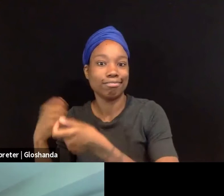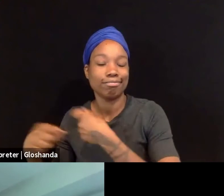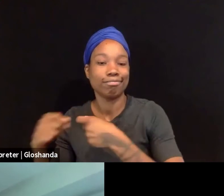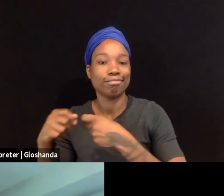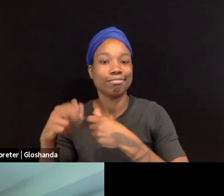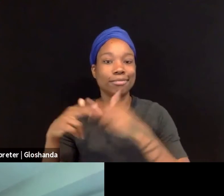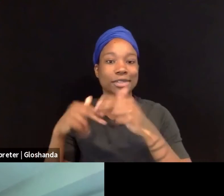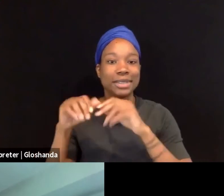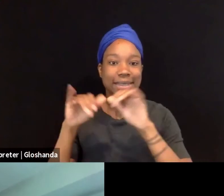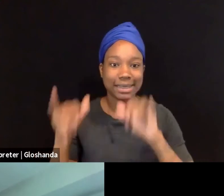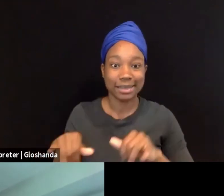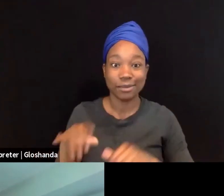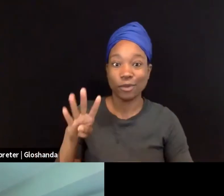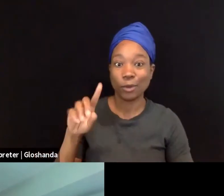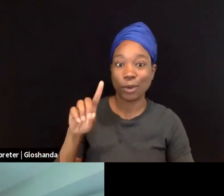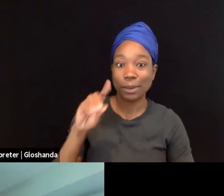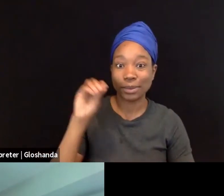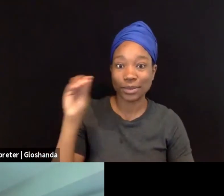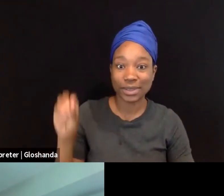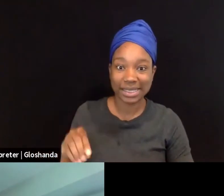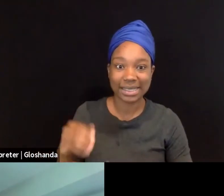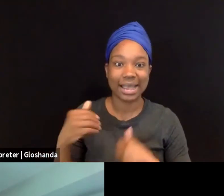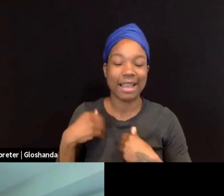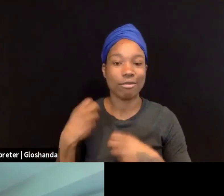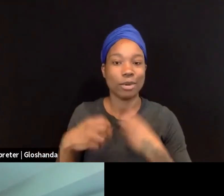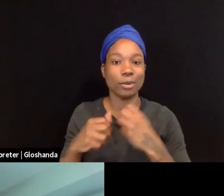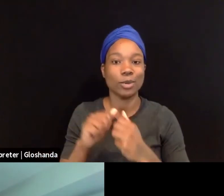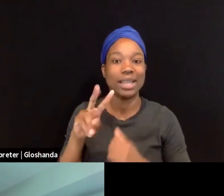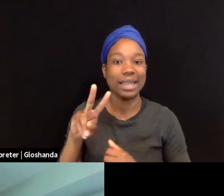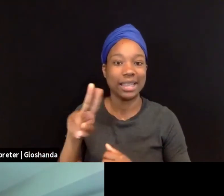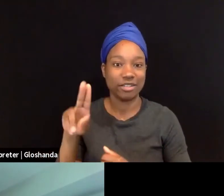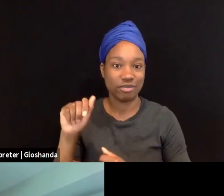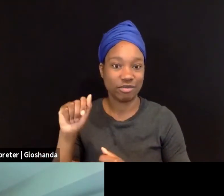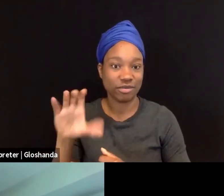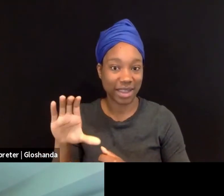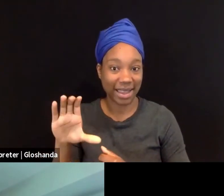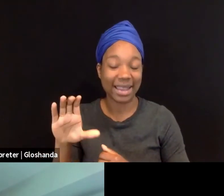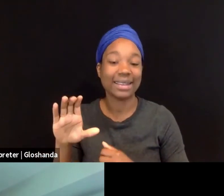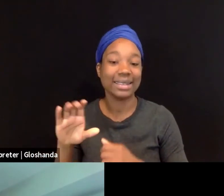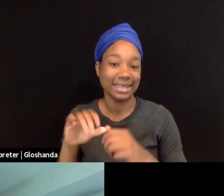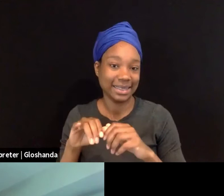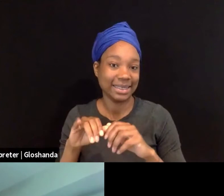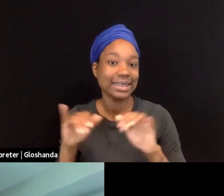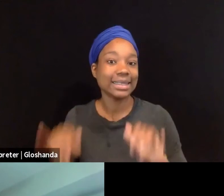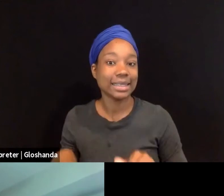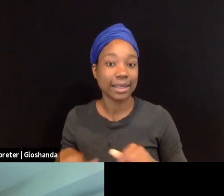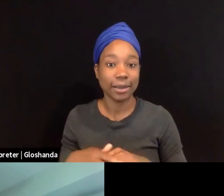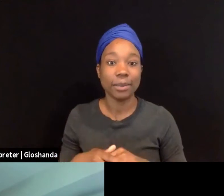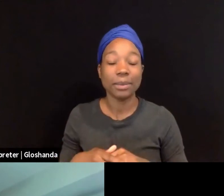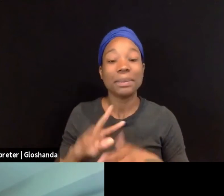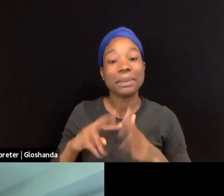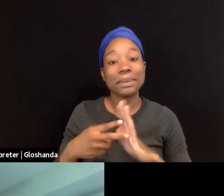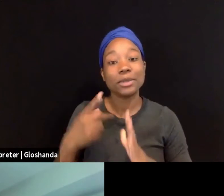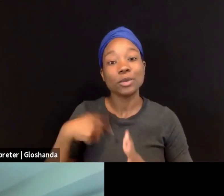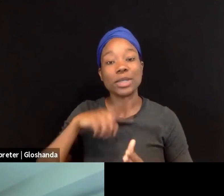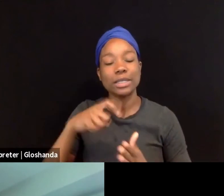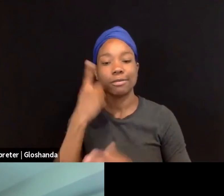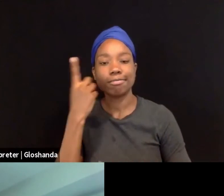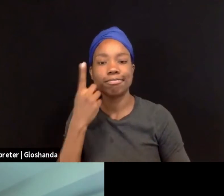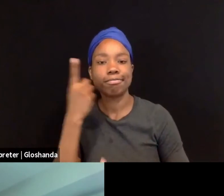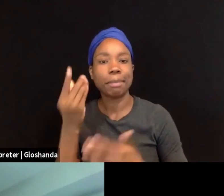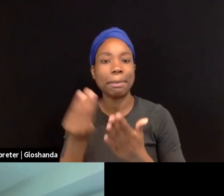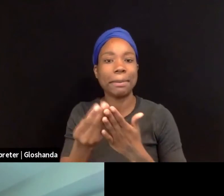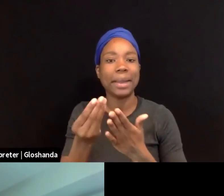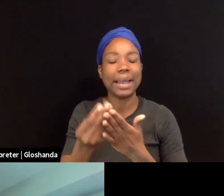as well. When we don't have a national centralized database, when we don't